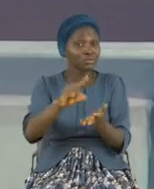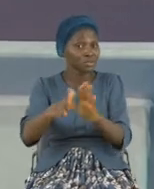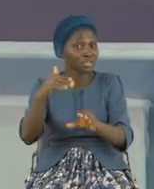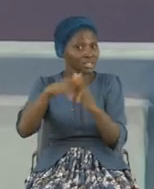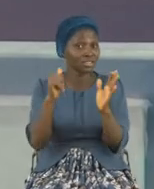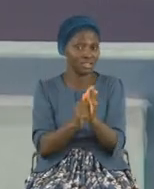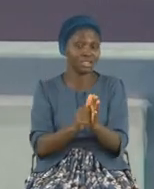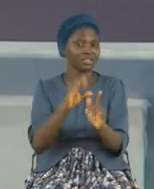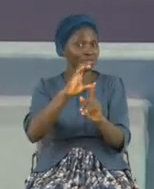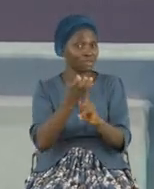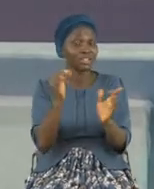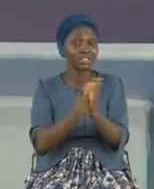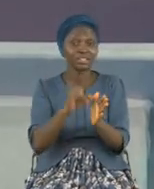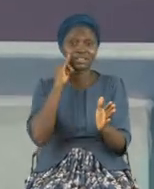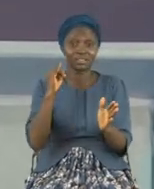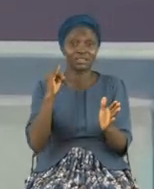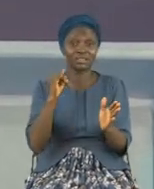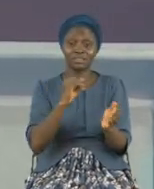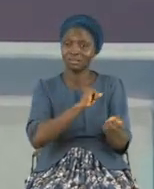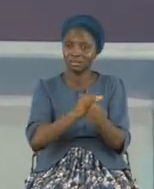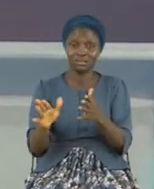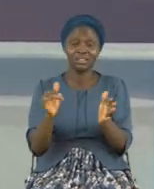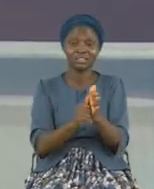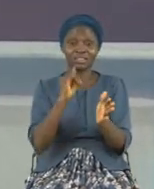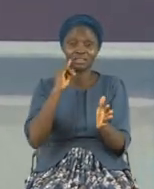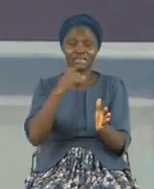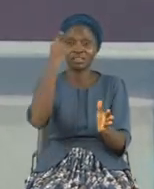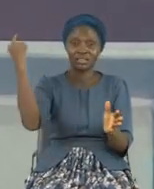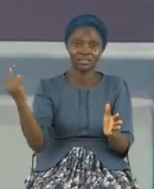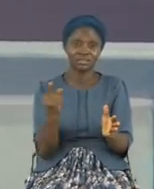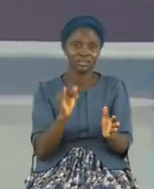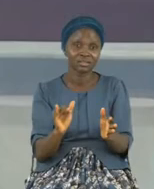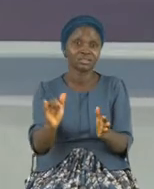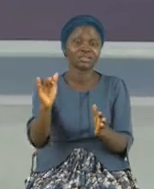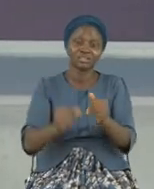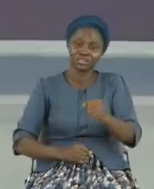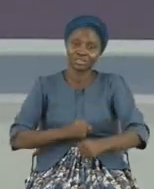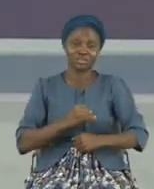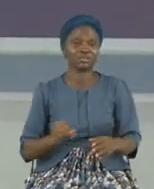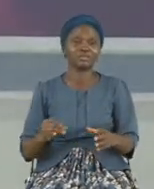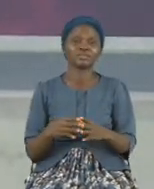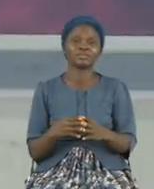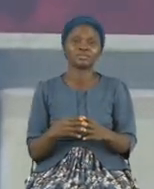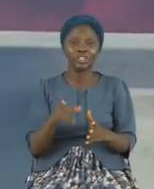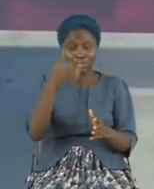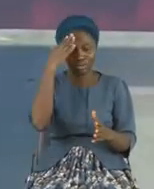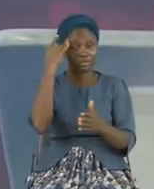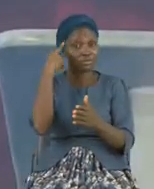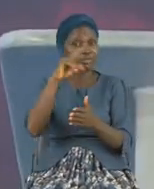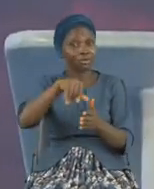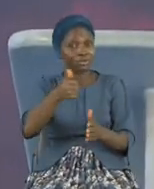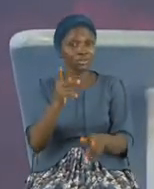That's damnation. That's eternal suffering. You know, for other people, not just